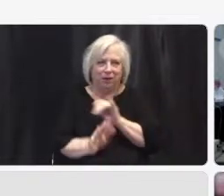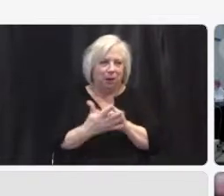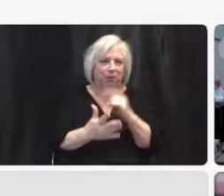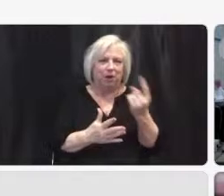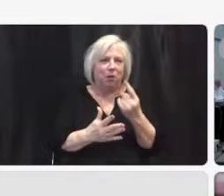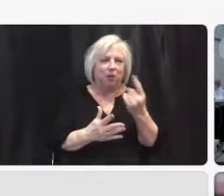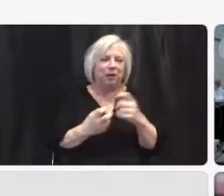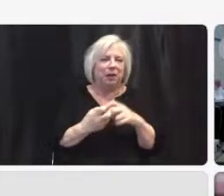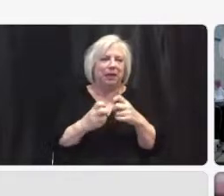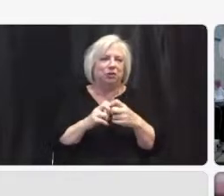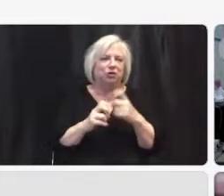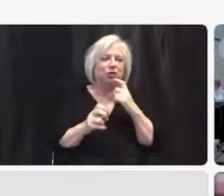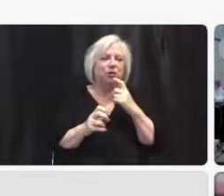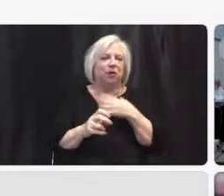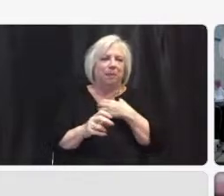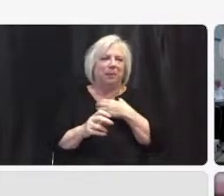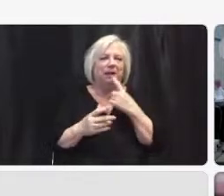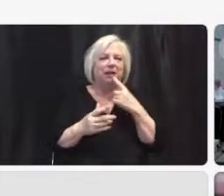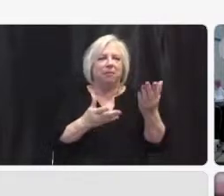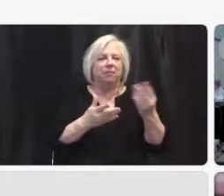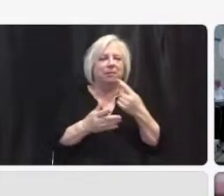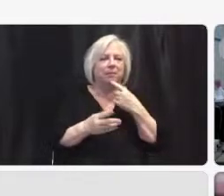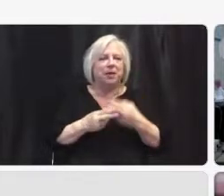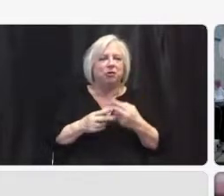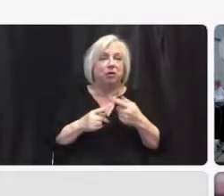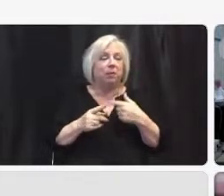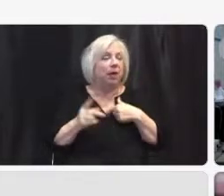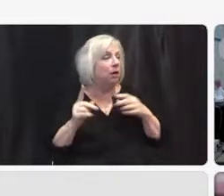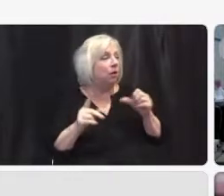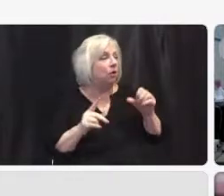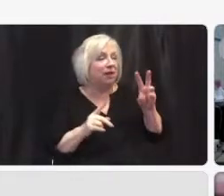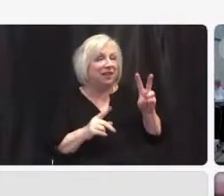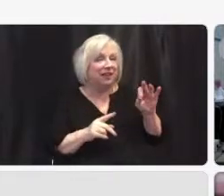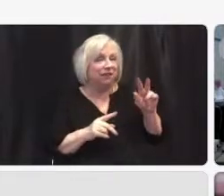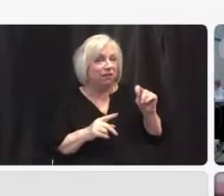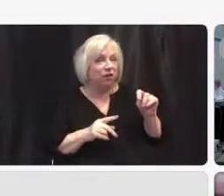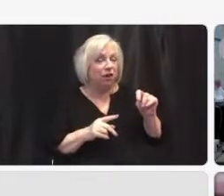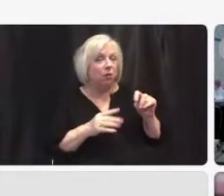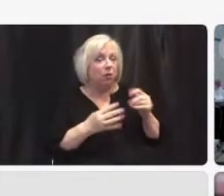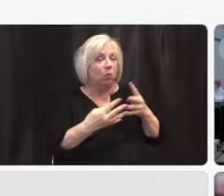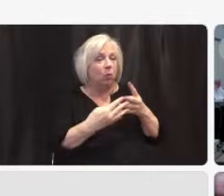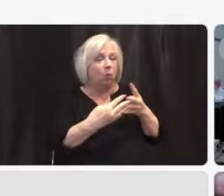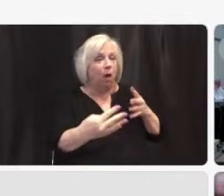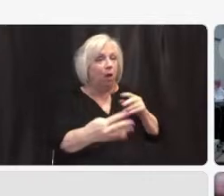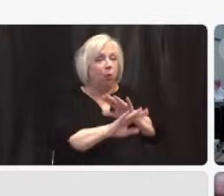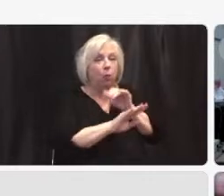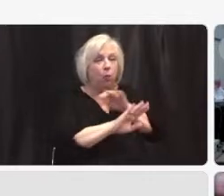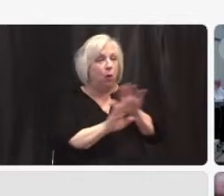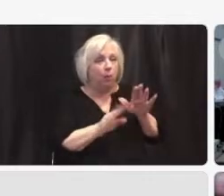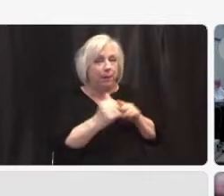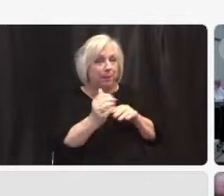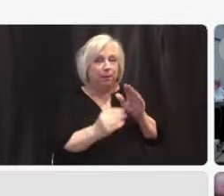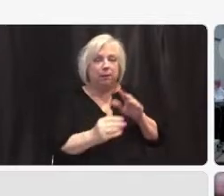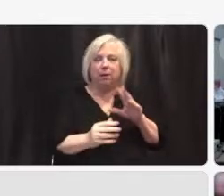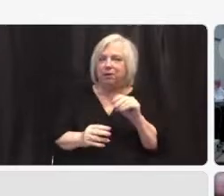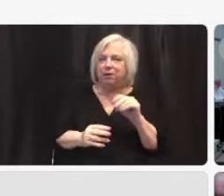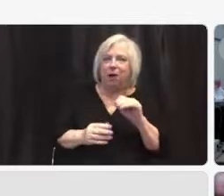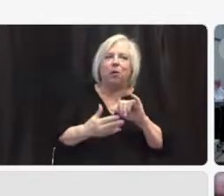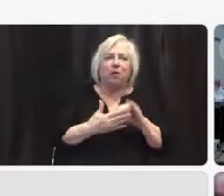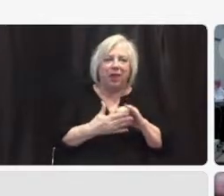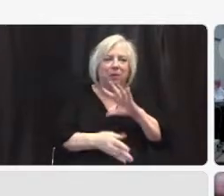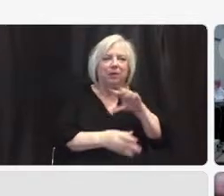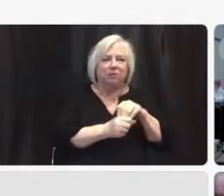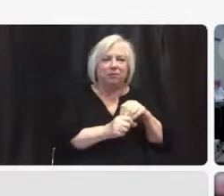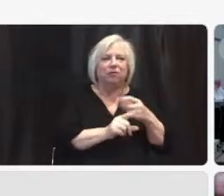was ever brought up to me. So the 6-foot block wall is not going to be built? No, sir. That was, again, from the original